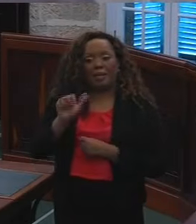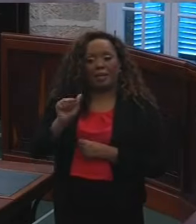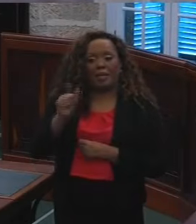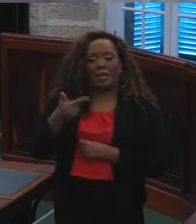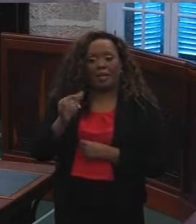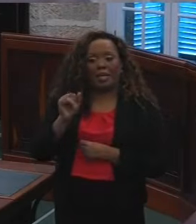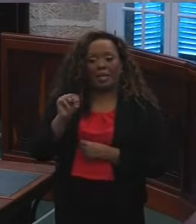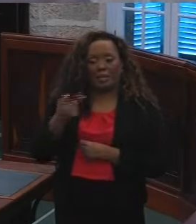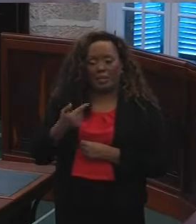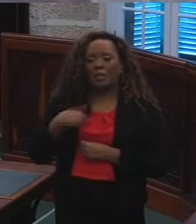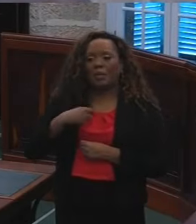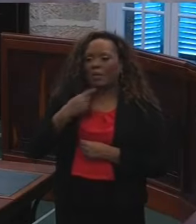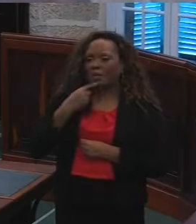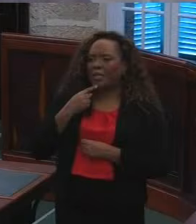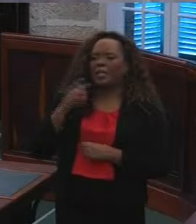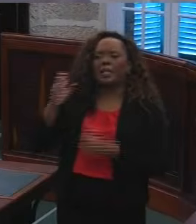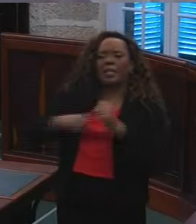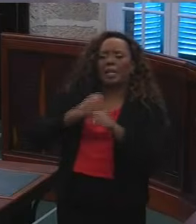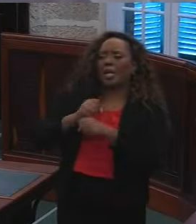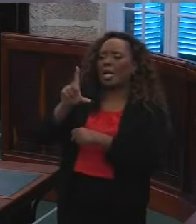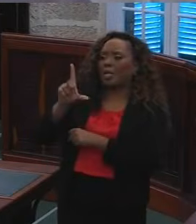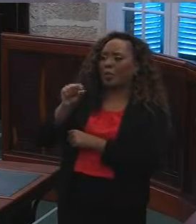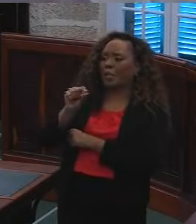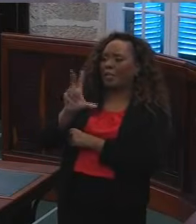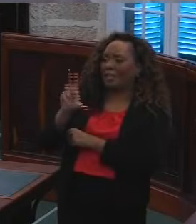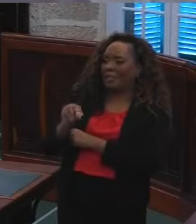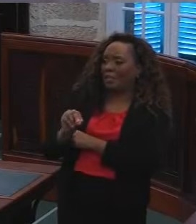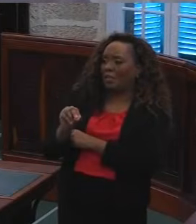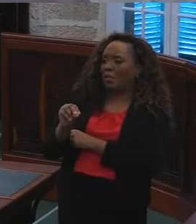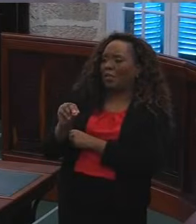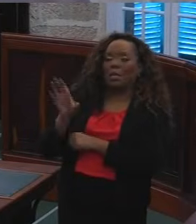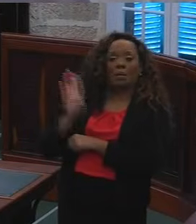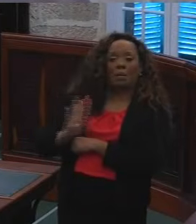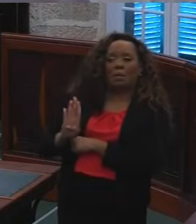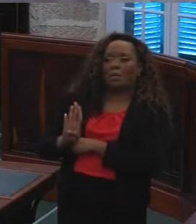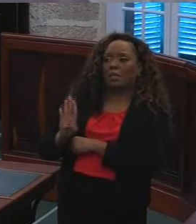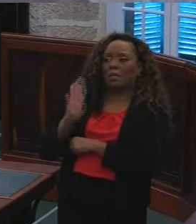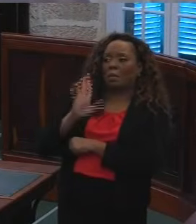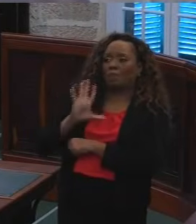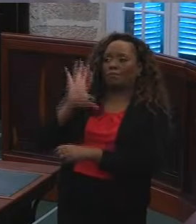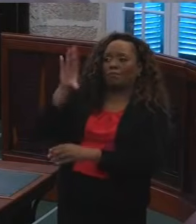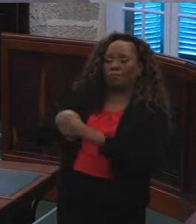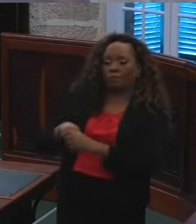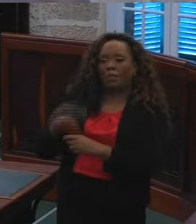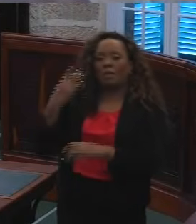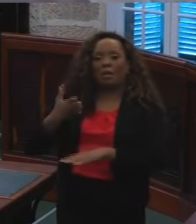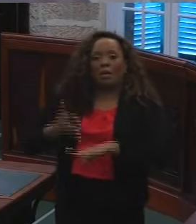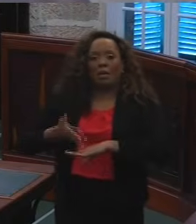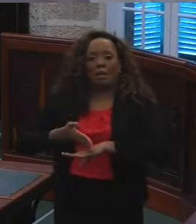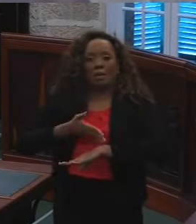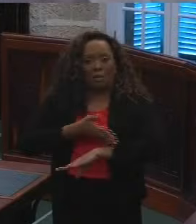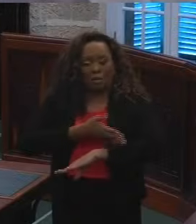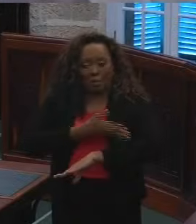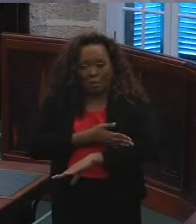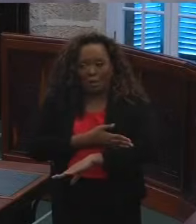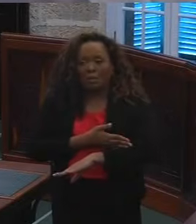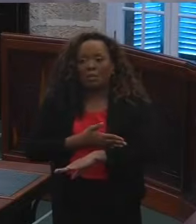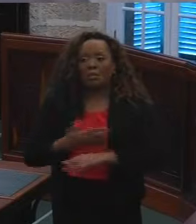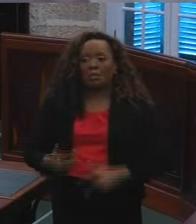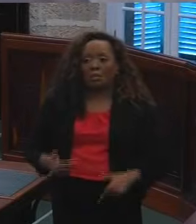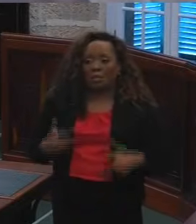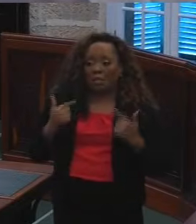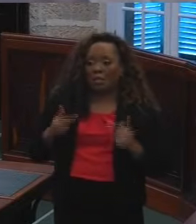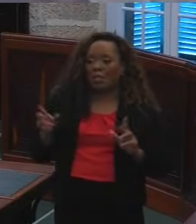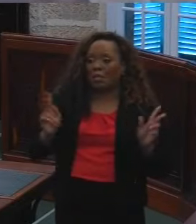by 2030 must be part of that decade of conversation as it relates to improving those persons who would